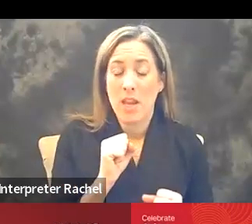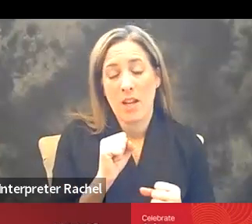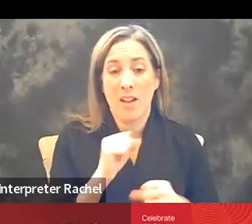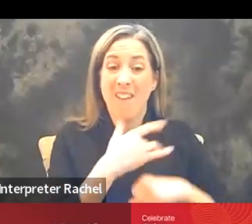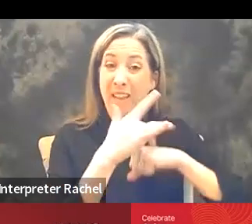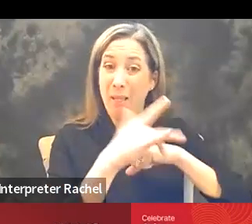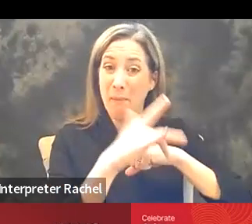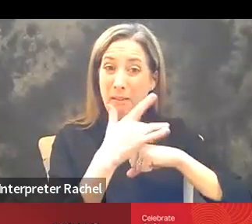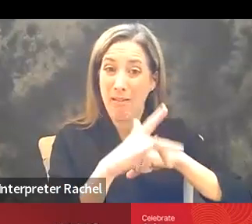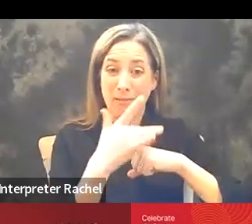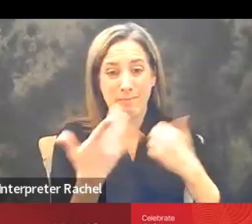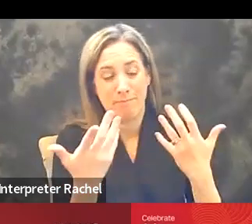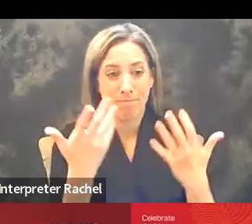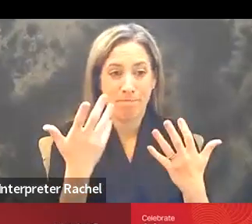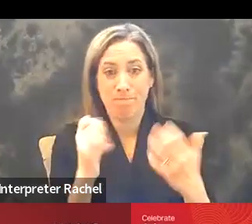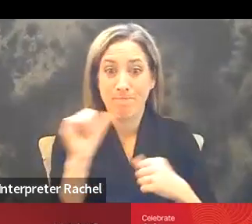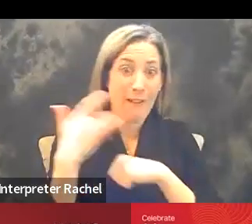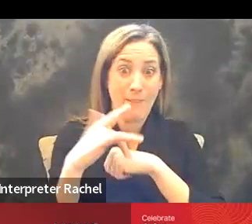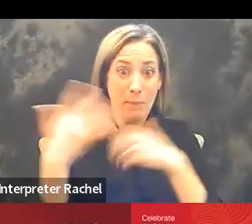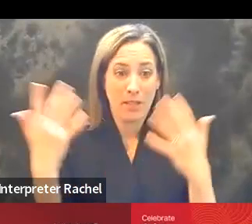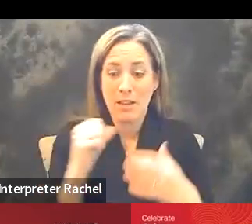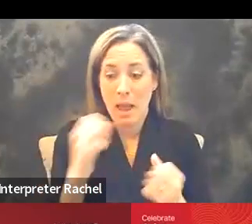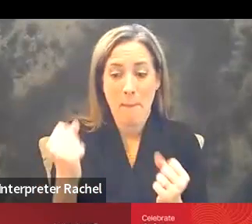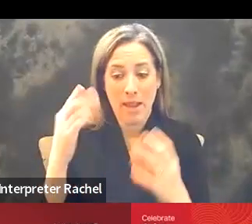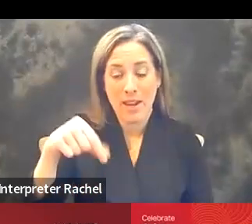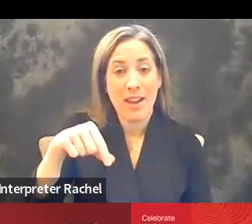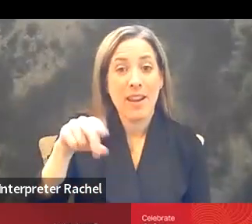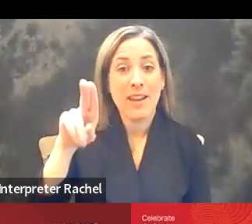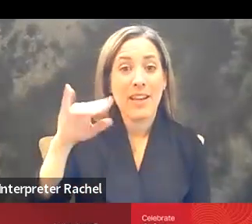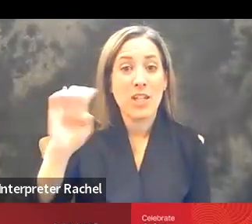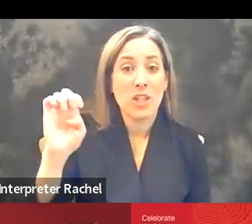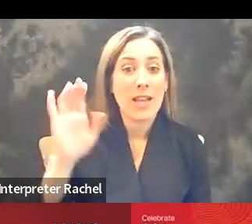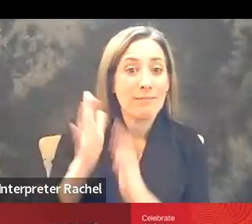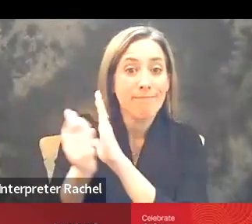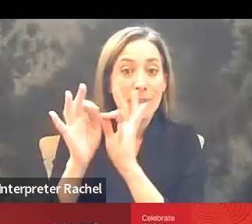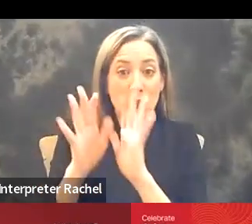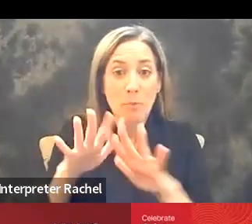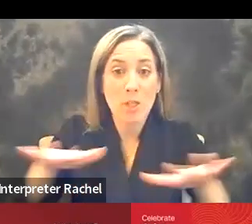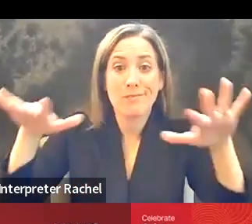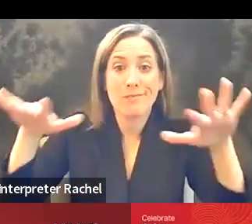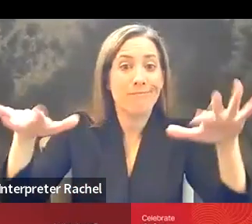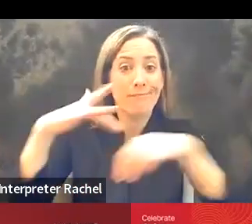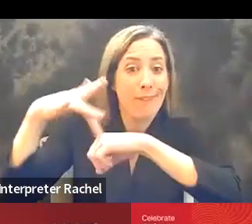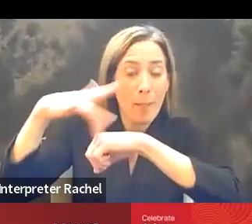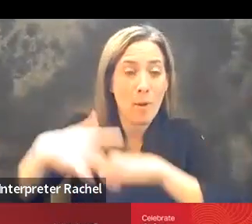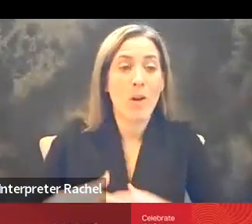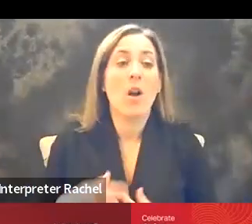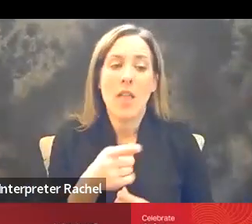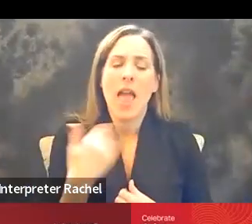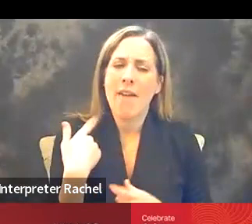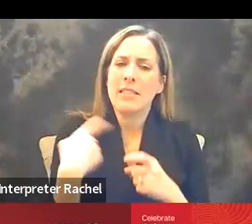really. There's just not a lot of Quiche interpreters going around. And so there was a